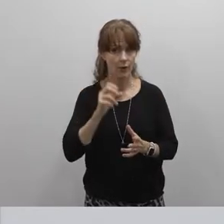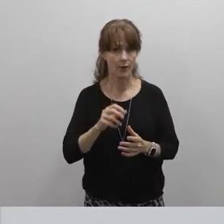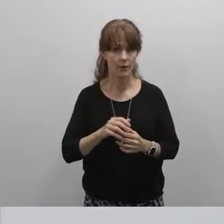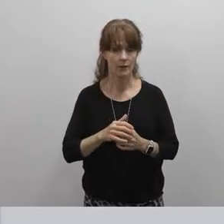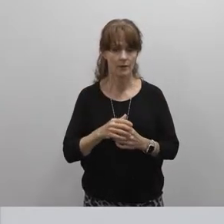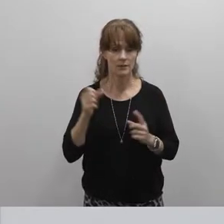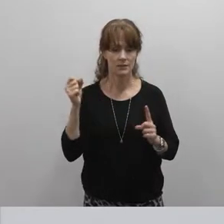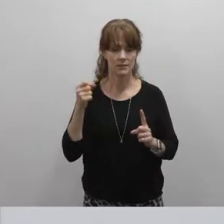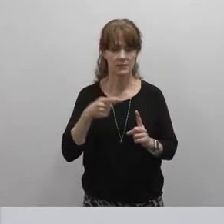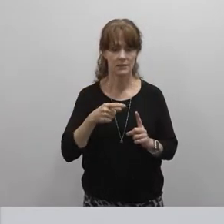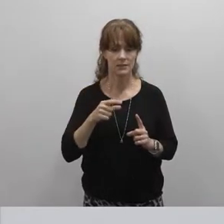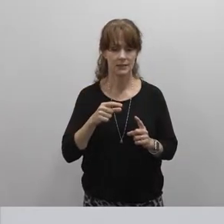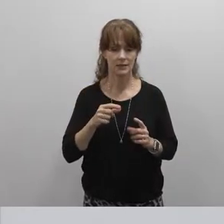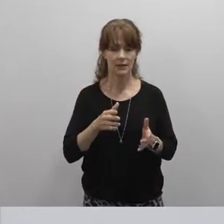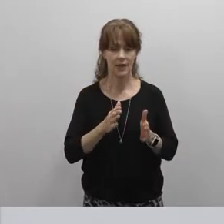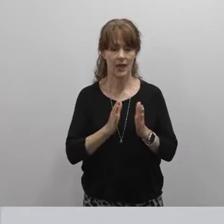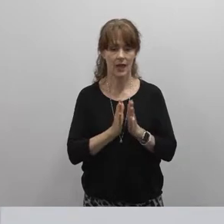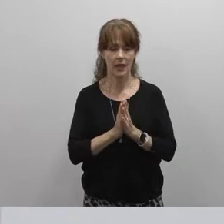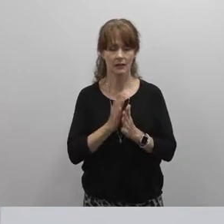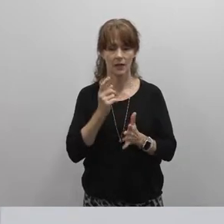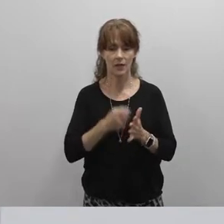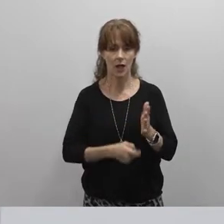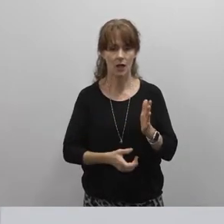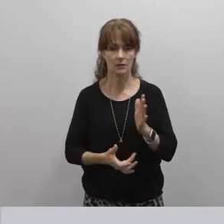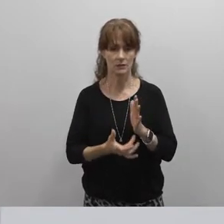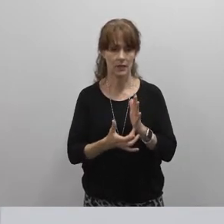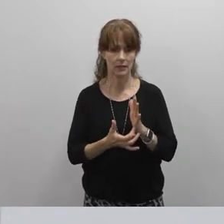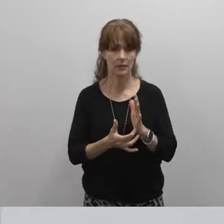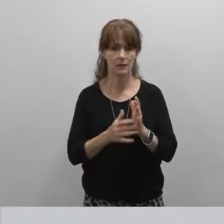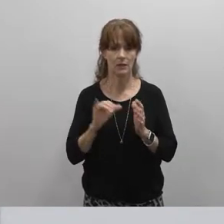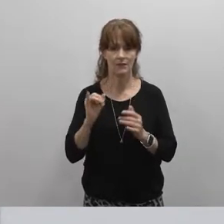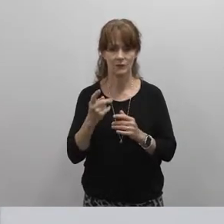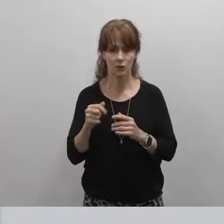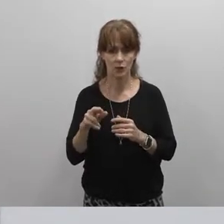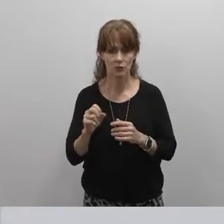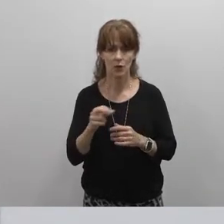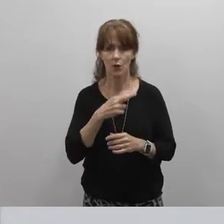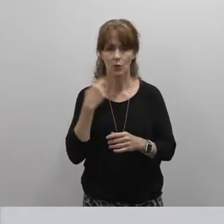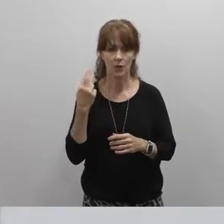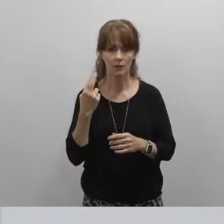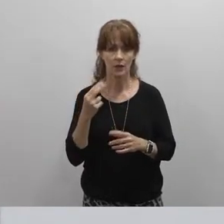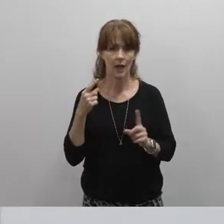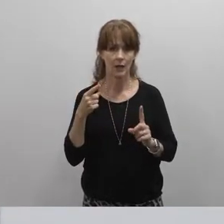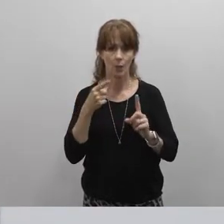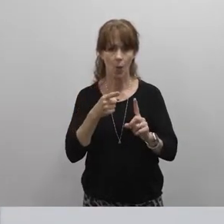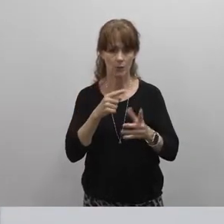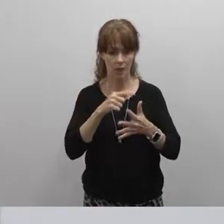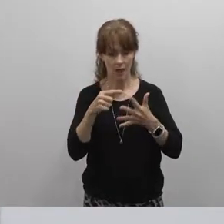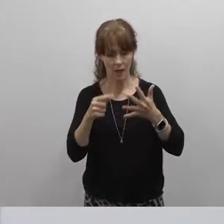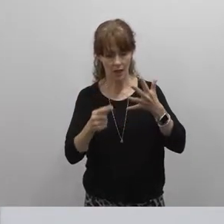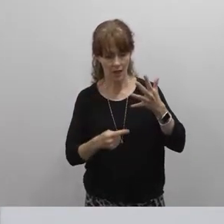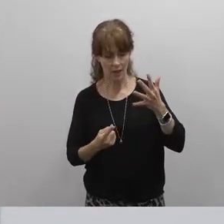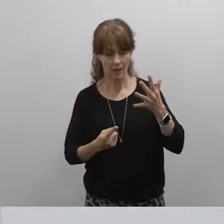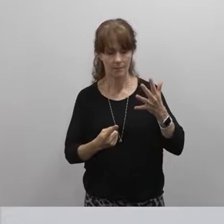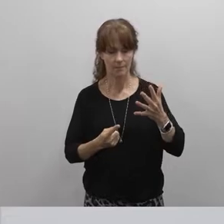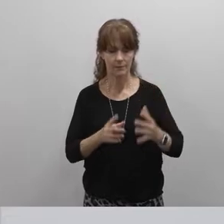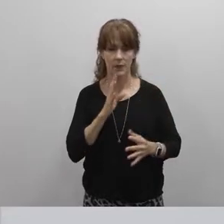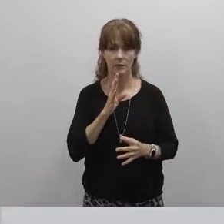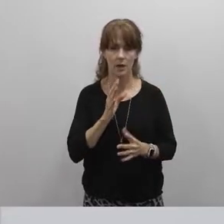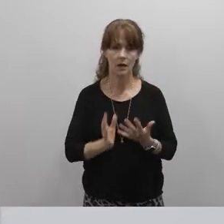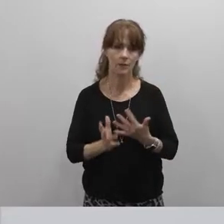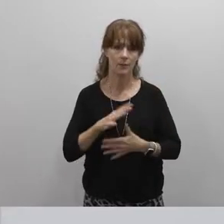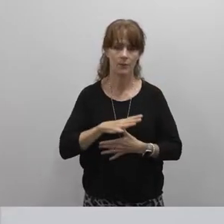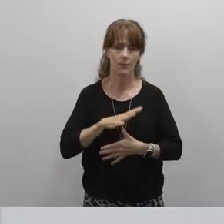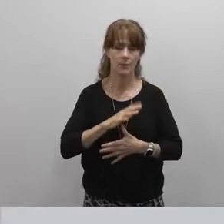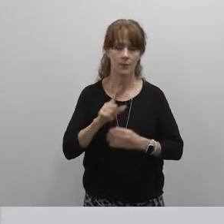Specificity of the ask, cost, technology, infrastructure, risk, and goals. And I'd like to talk really primarily